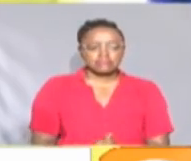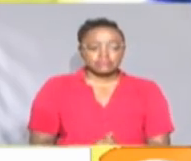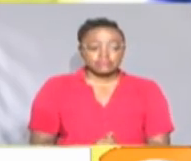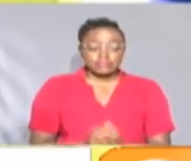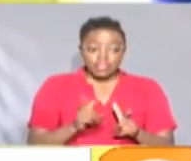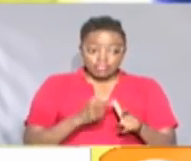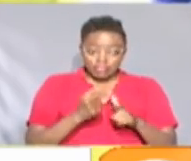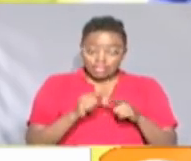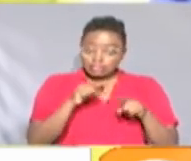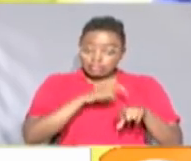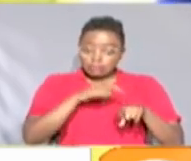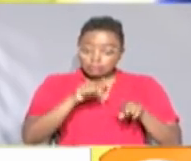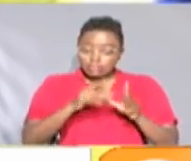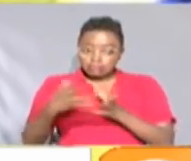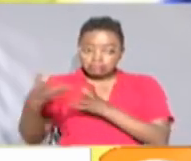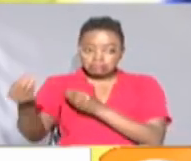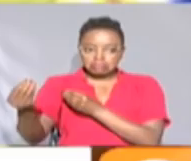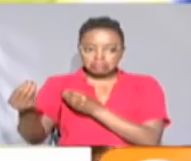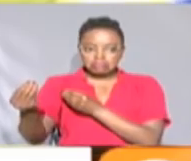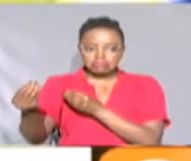Sasa kwa hivyo bila alienda,